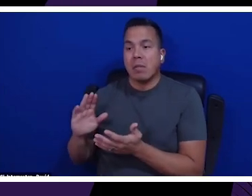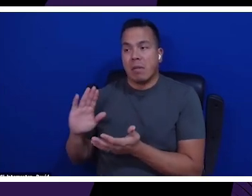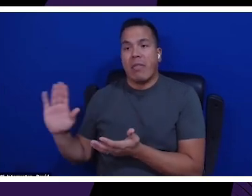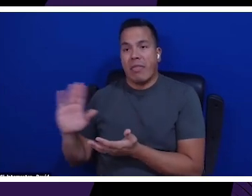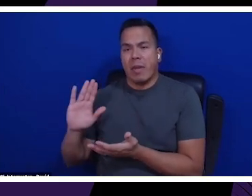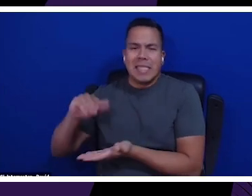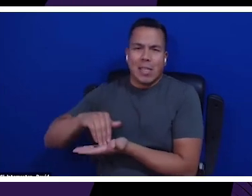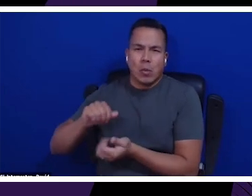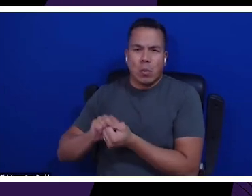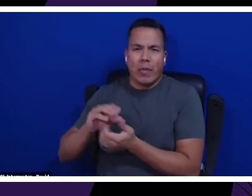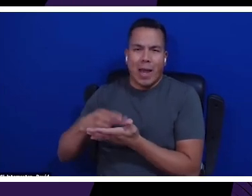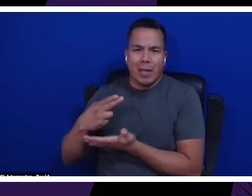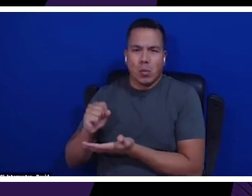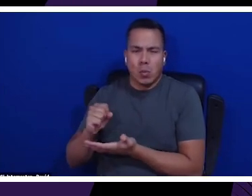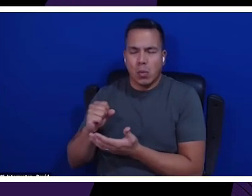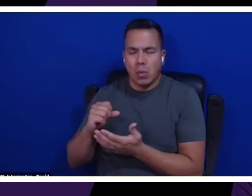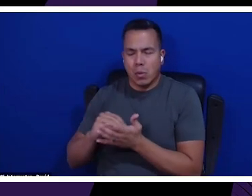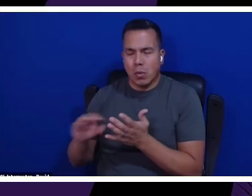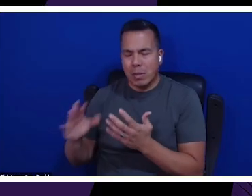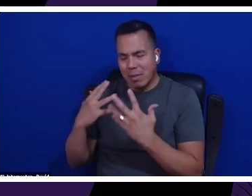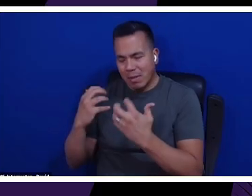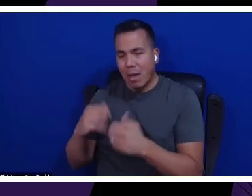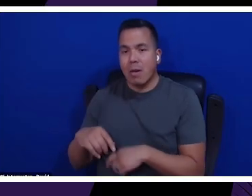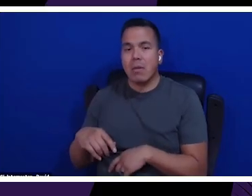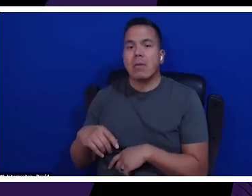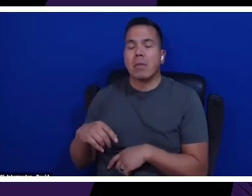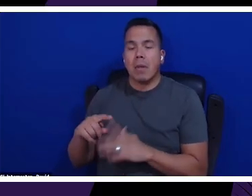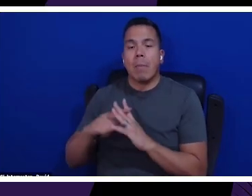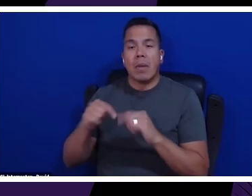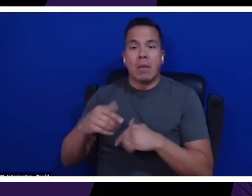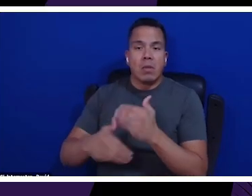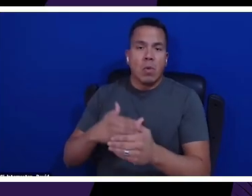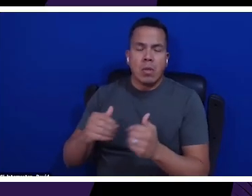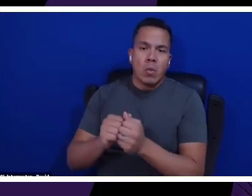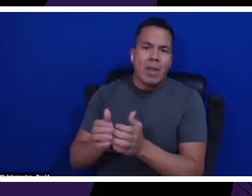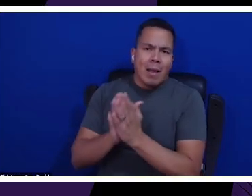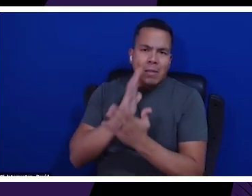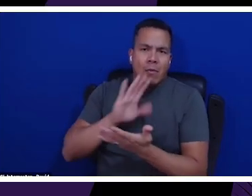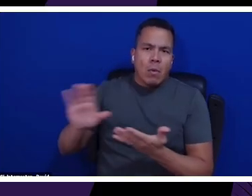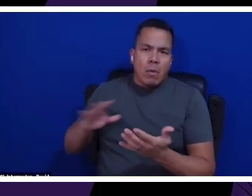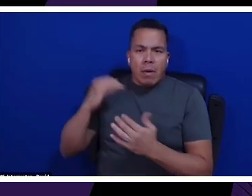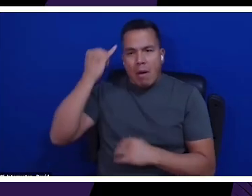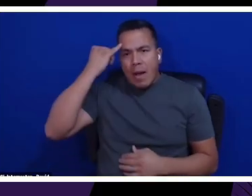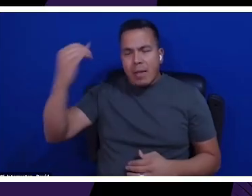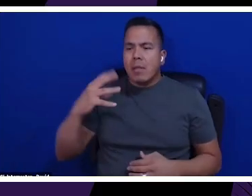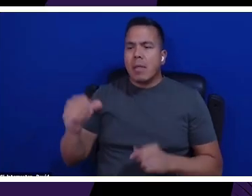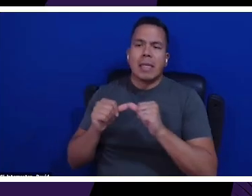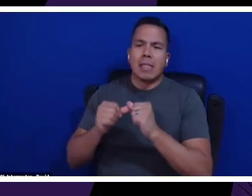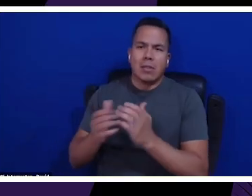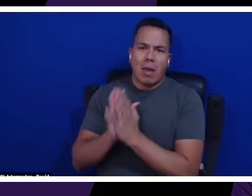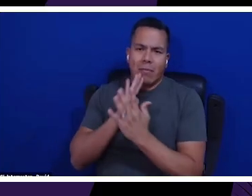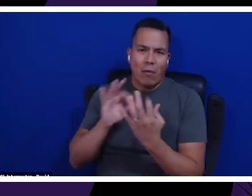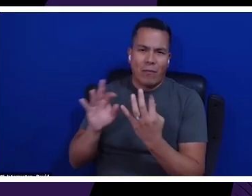We've remained accountable to these students, beginning this process by soliciting their ideas and continuously asking for their